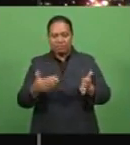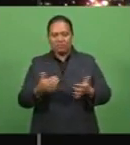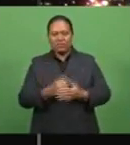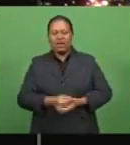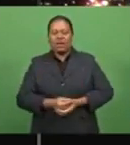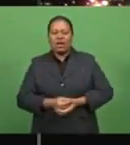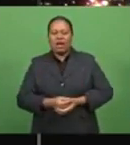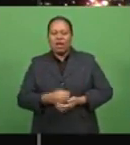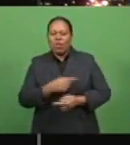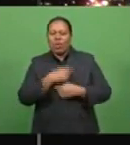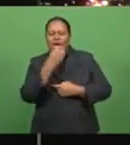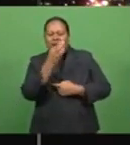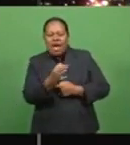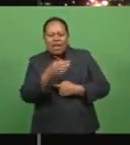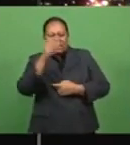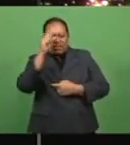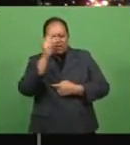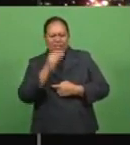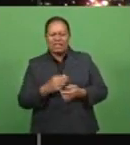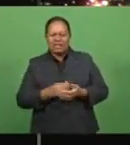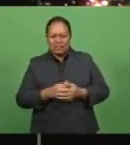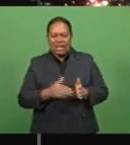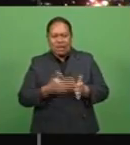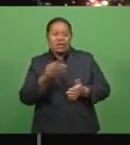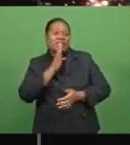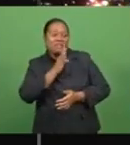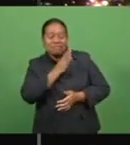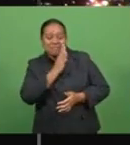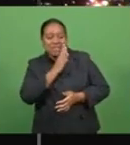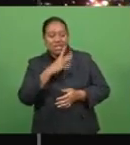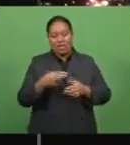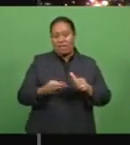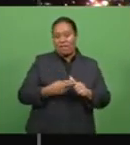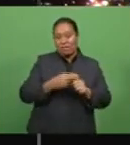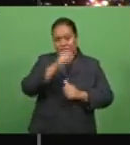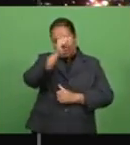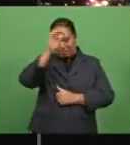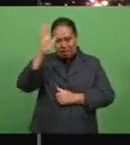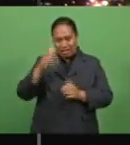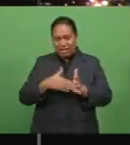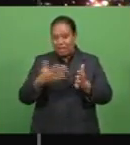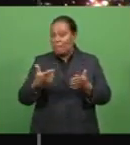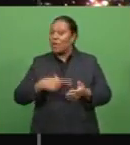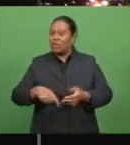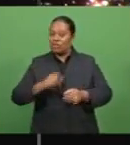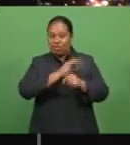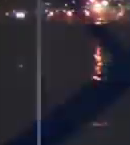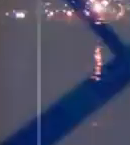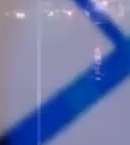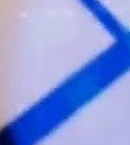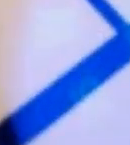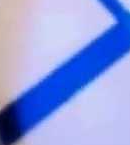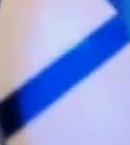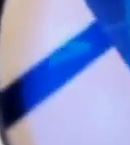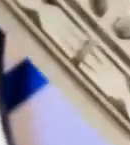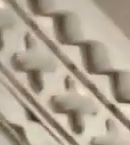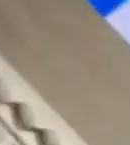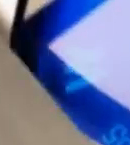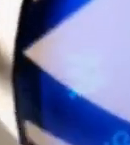now, we asked Fijians if they are starting to miss out on seeing their favourite sports and sporting stars in action.